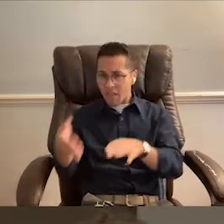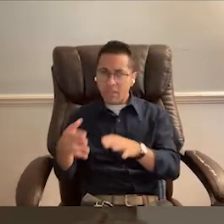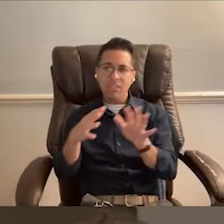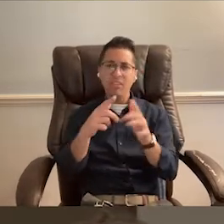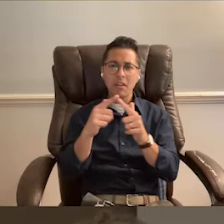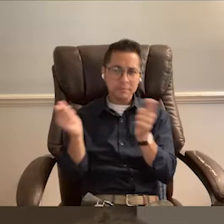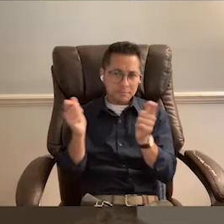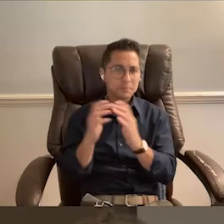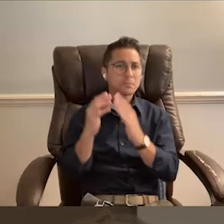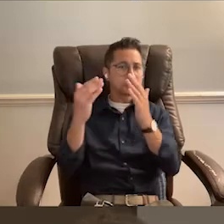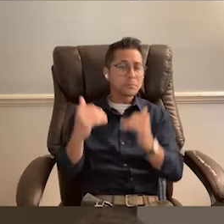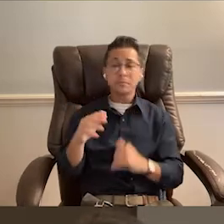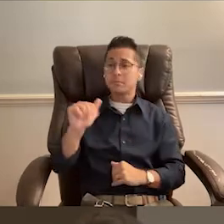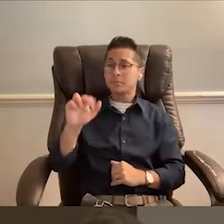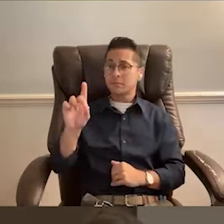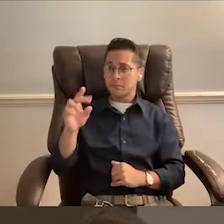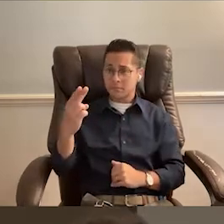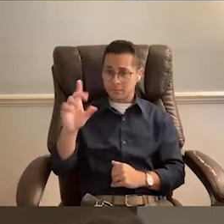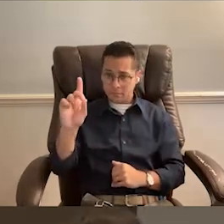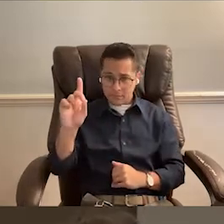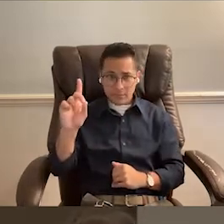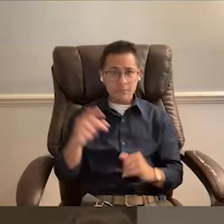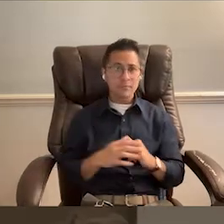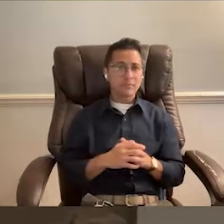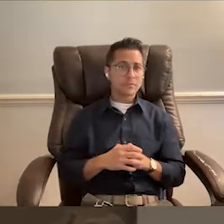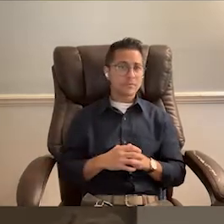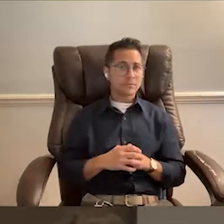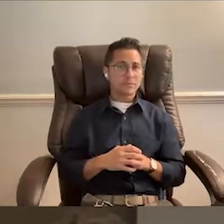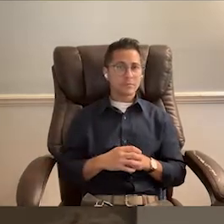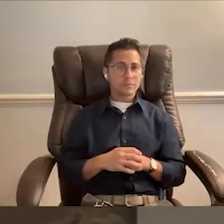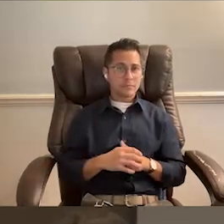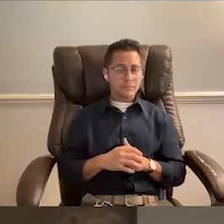or crying, fatigue, low energy, and thoughts of death or suicide.